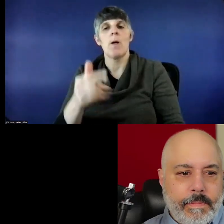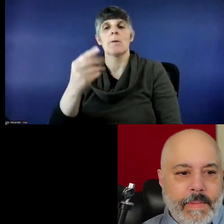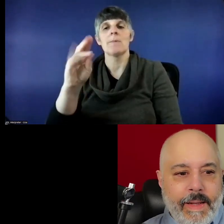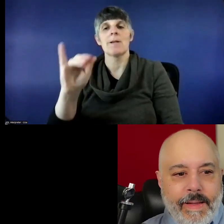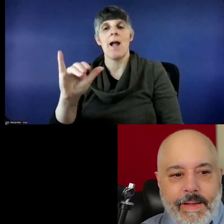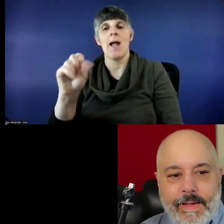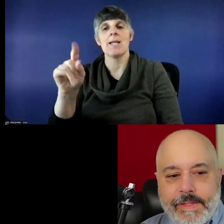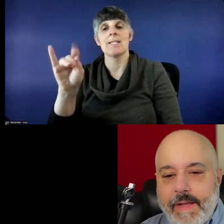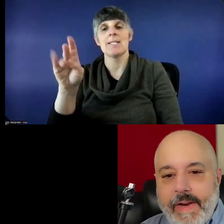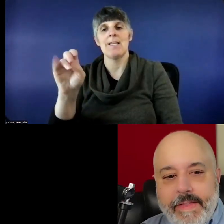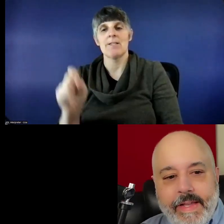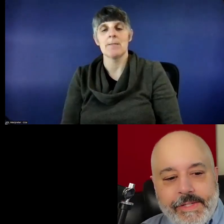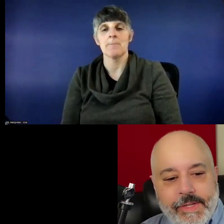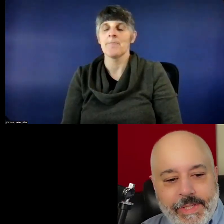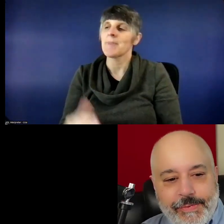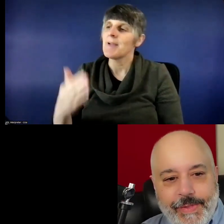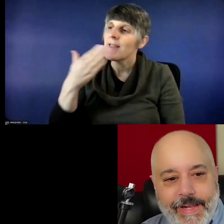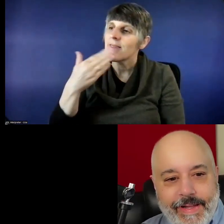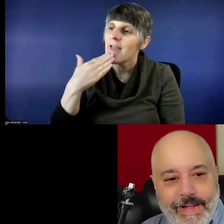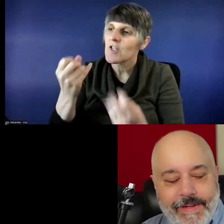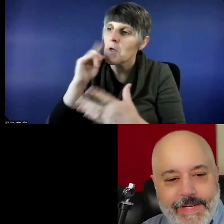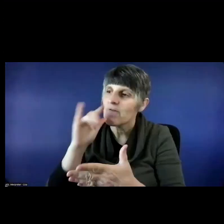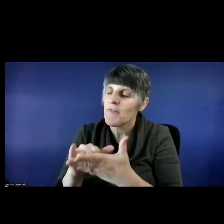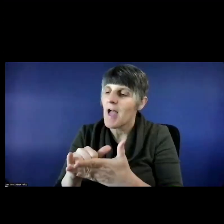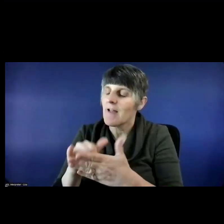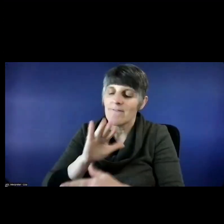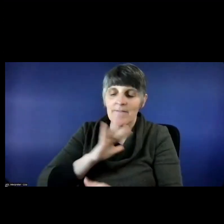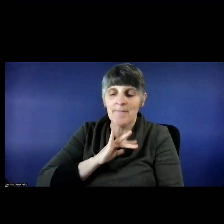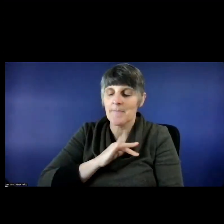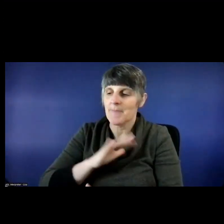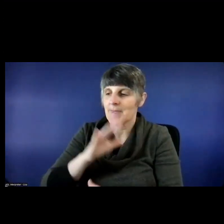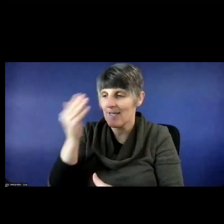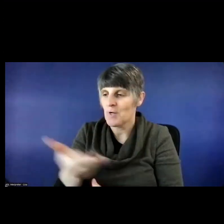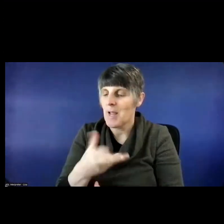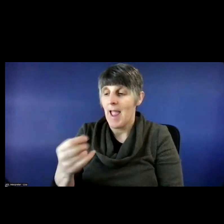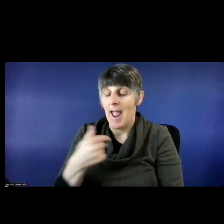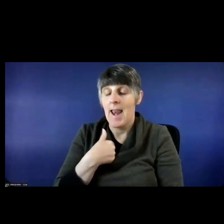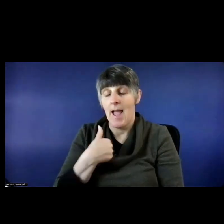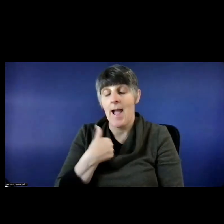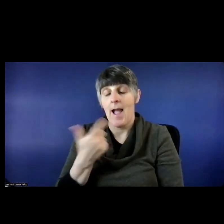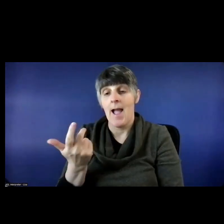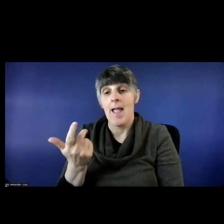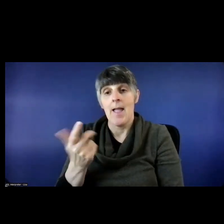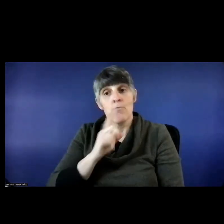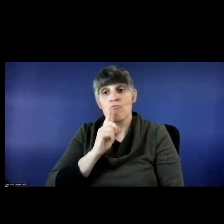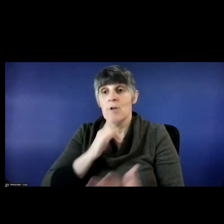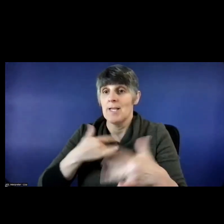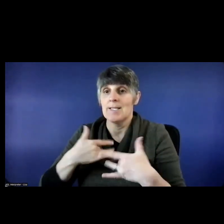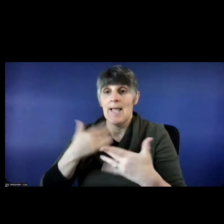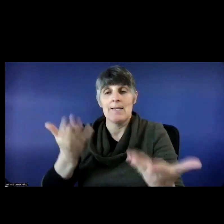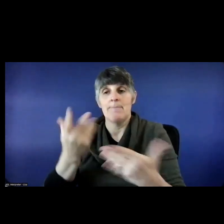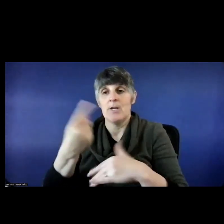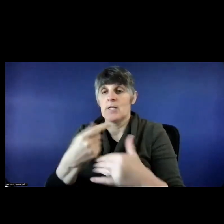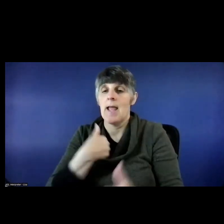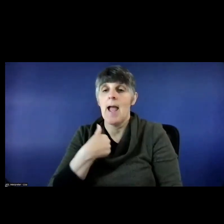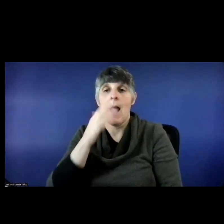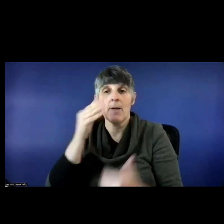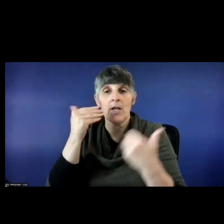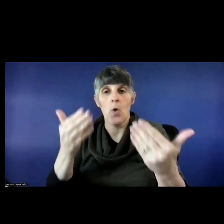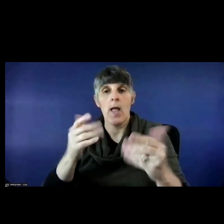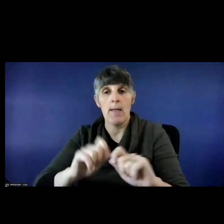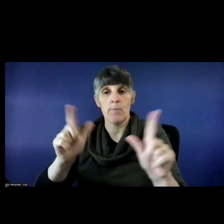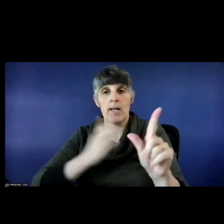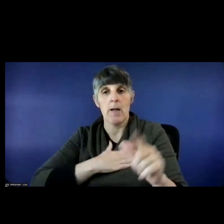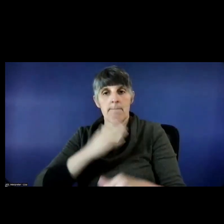Stevens. Stephanie, thank you so much for that fantastic introduction. And I am really excited to be here today. I'm going to go ahead and bring up